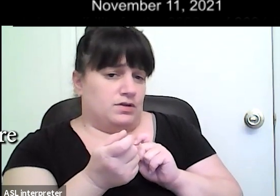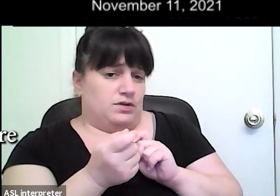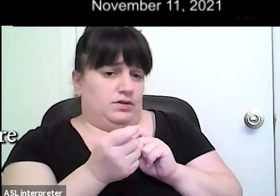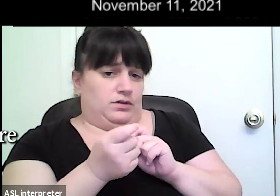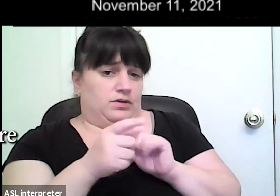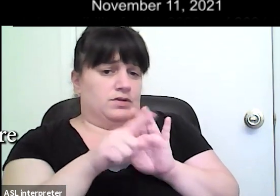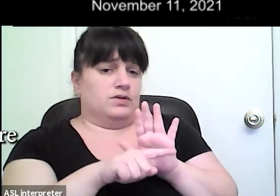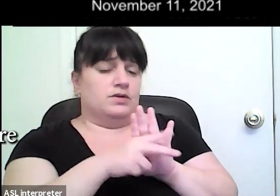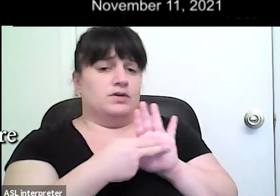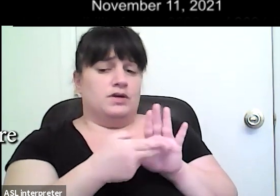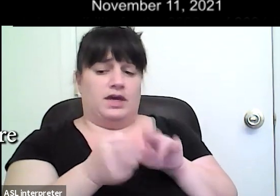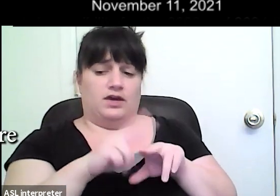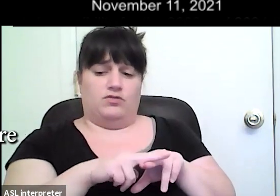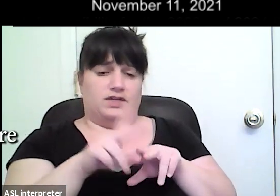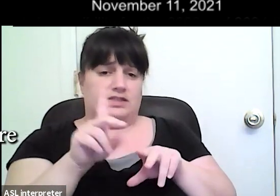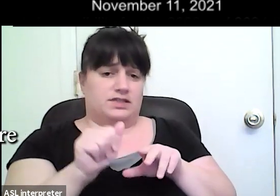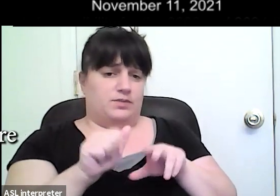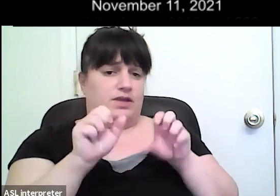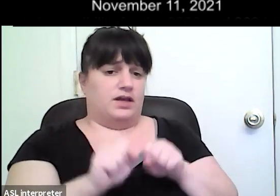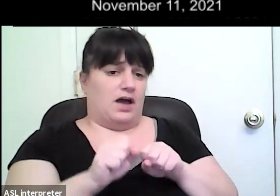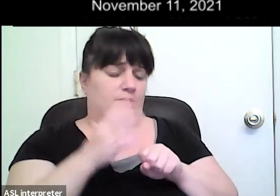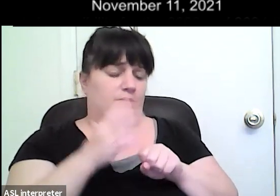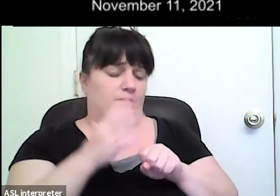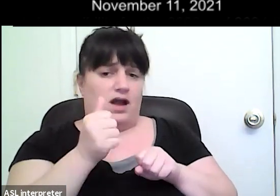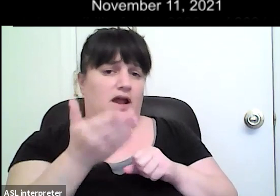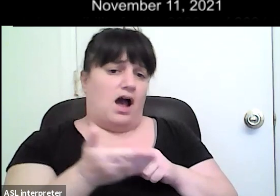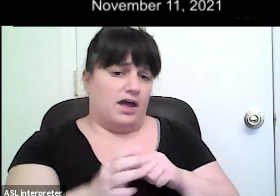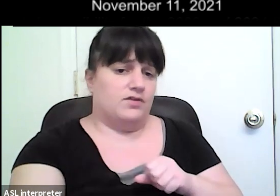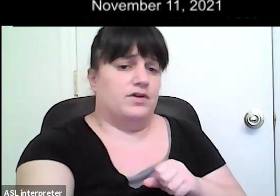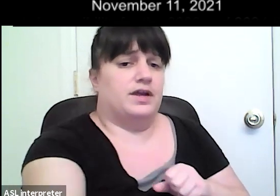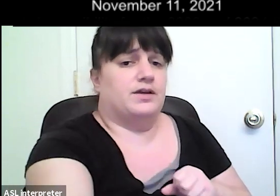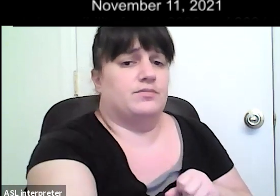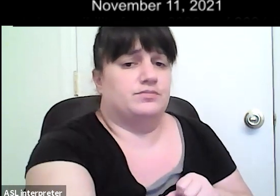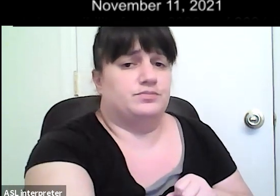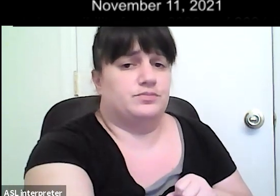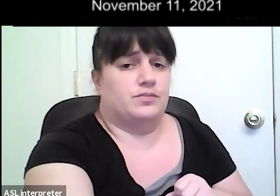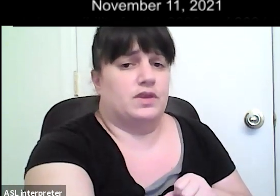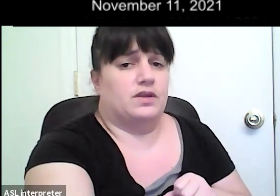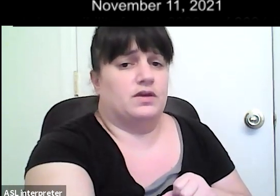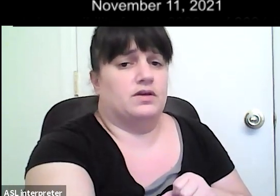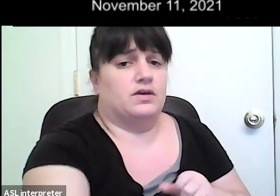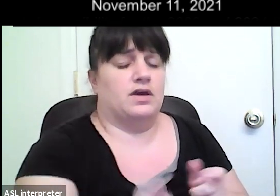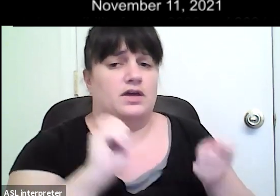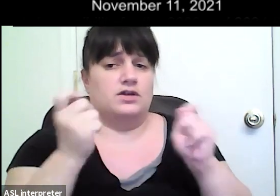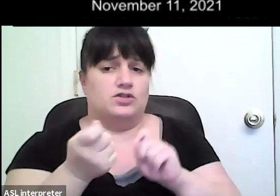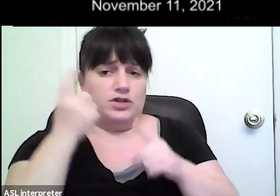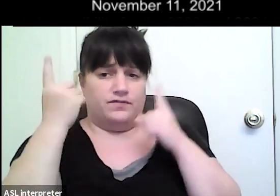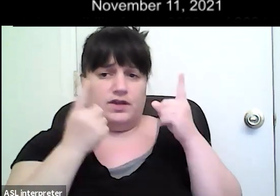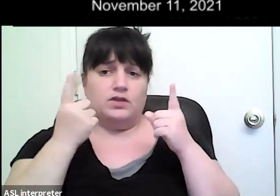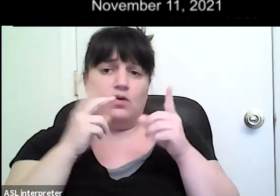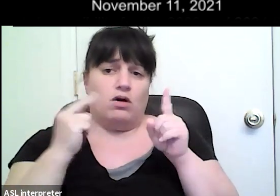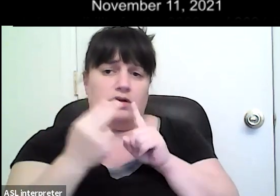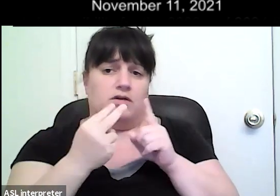disability confidence and figure out, well, why aren't you hiring? And just sort of shifting the paradigm, the thought of